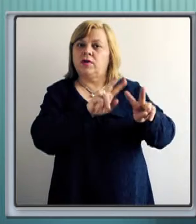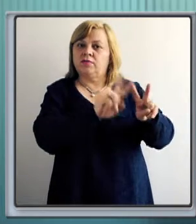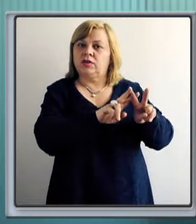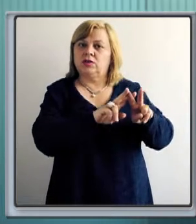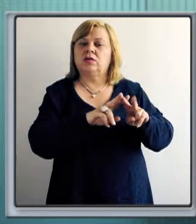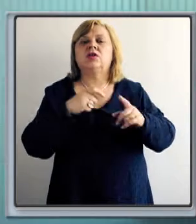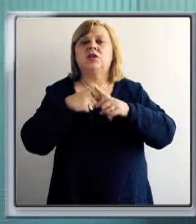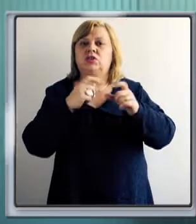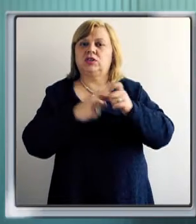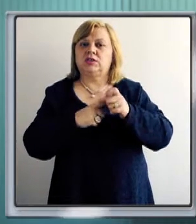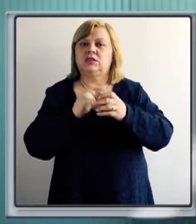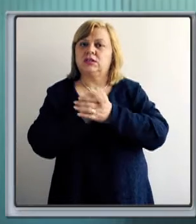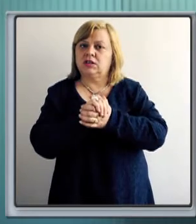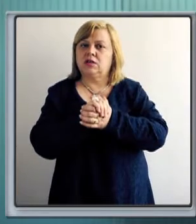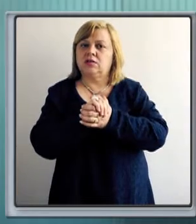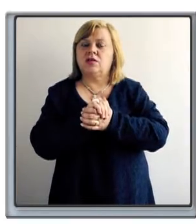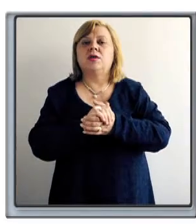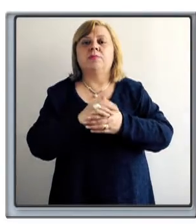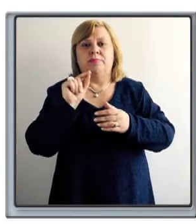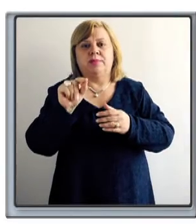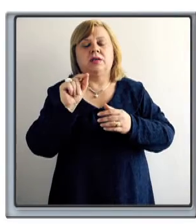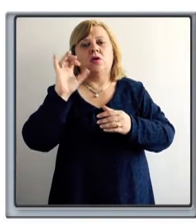ani webcham e centralun alusaripeska komisijako